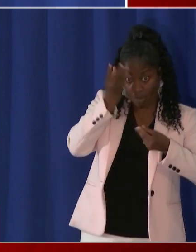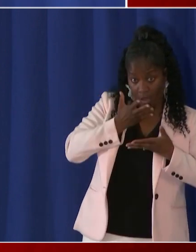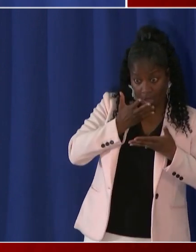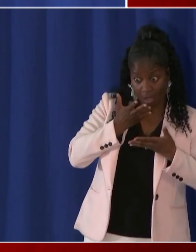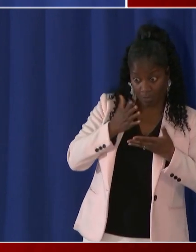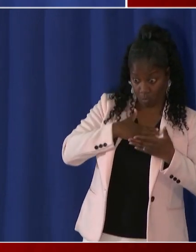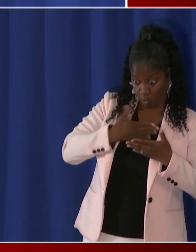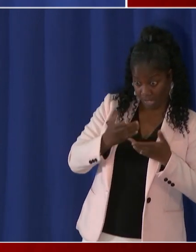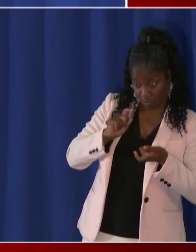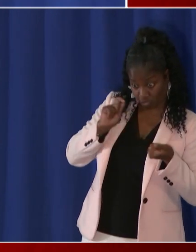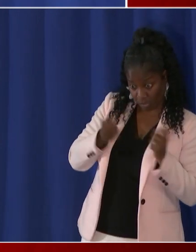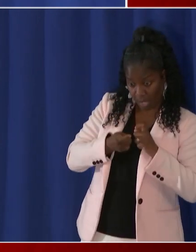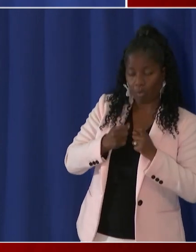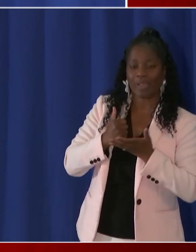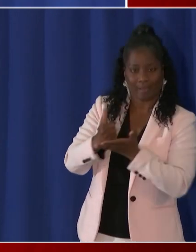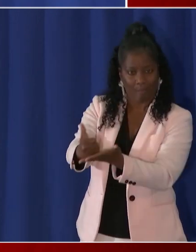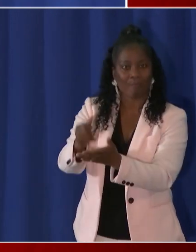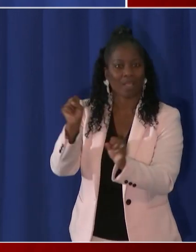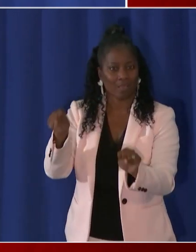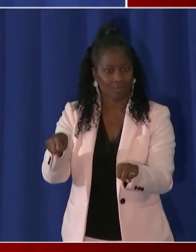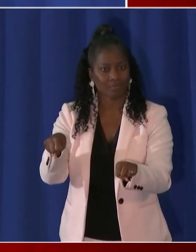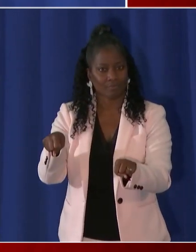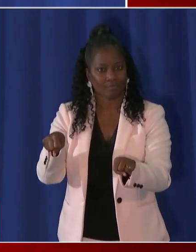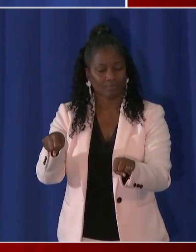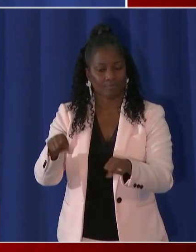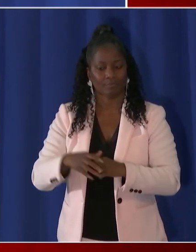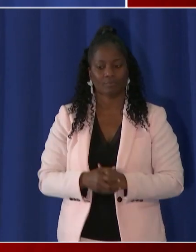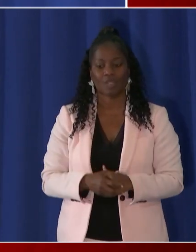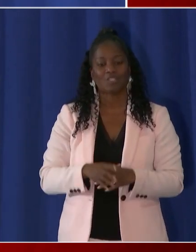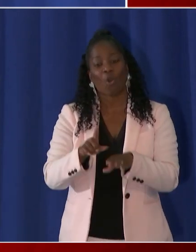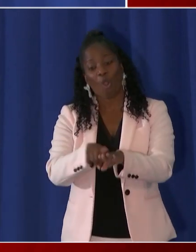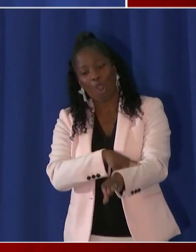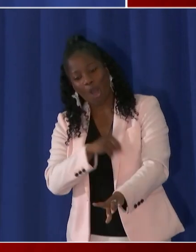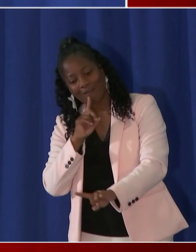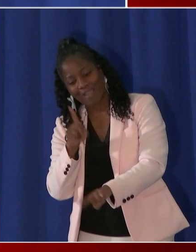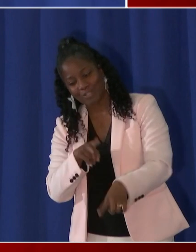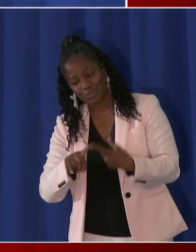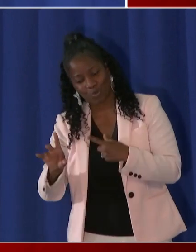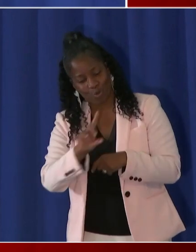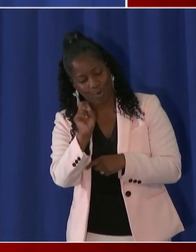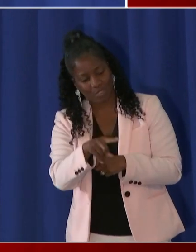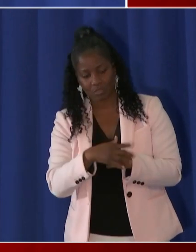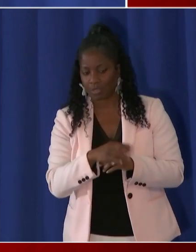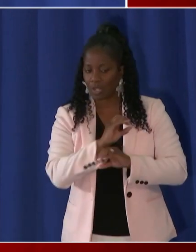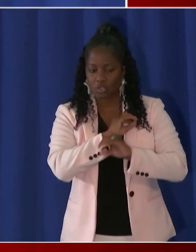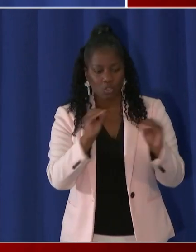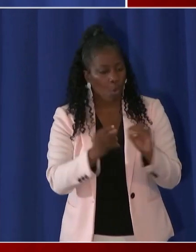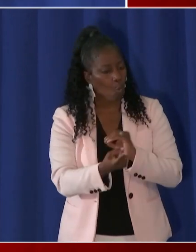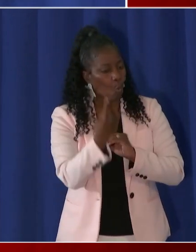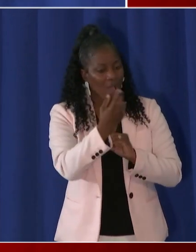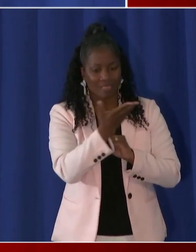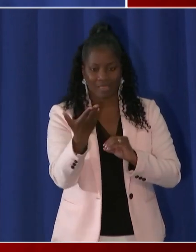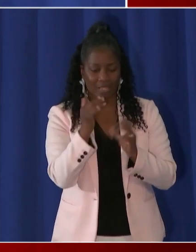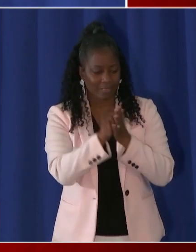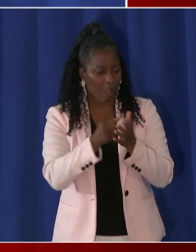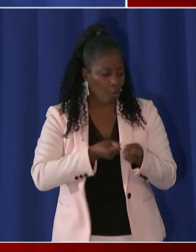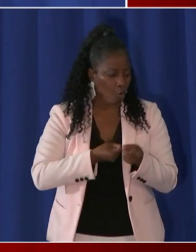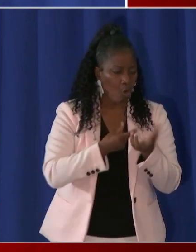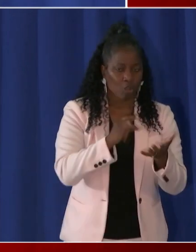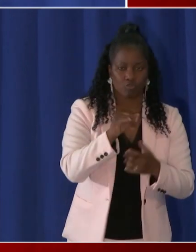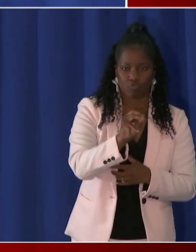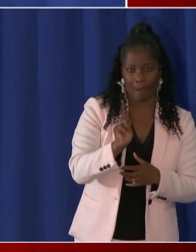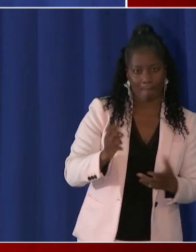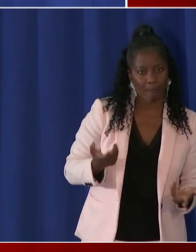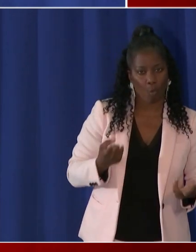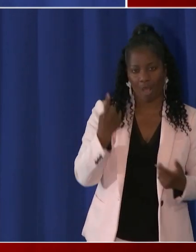can help you make that change. So, long answer to your question, there's no one thing